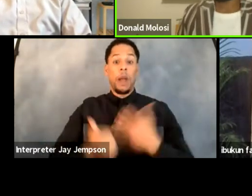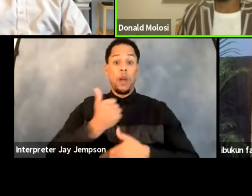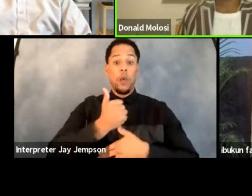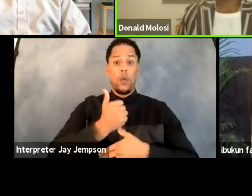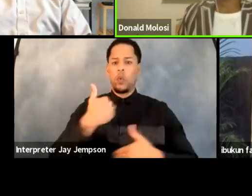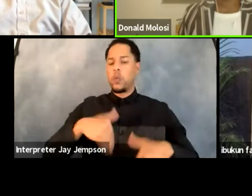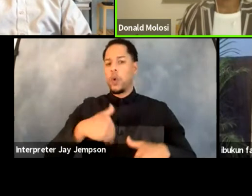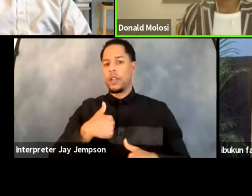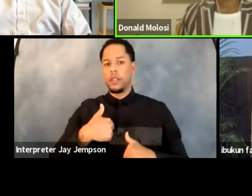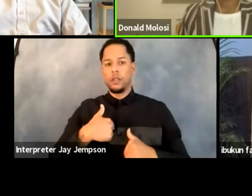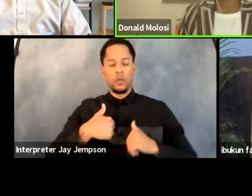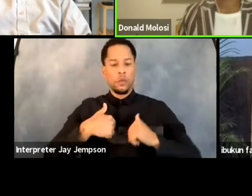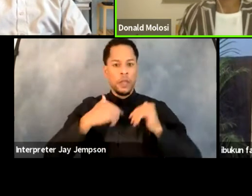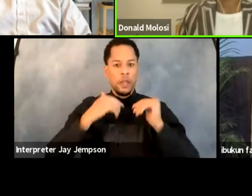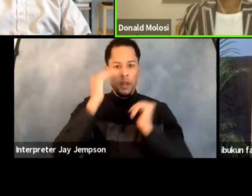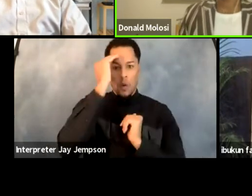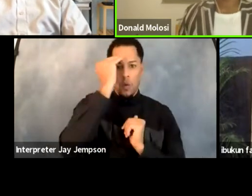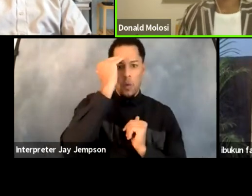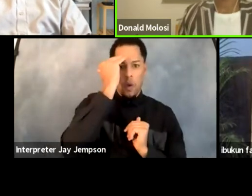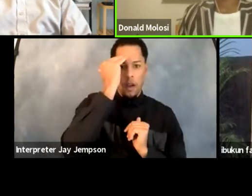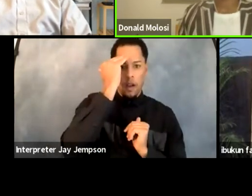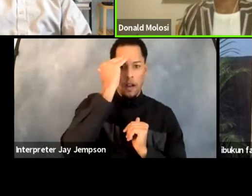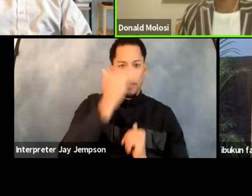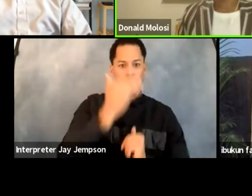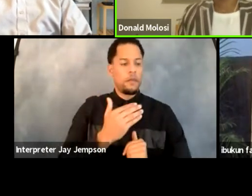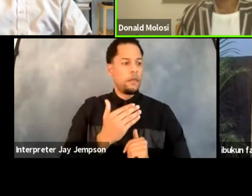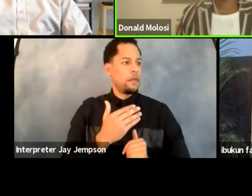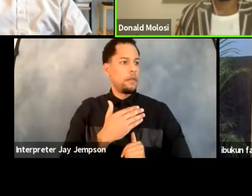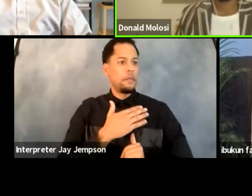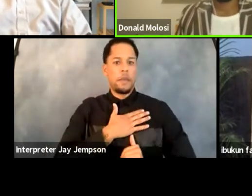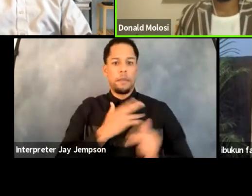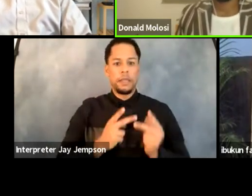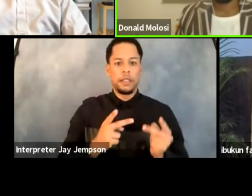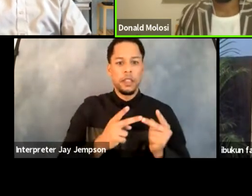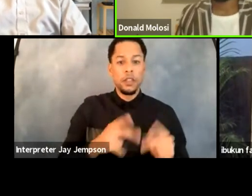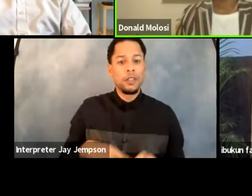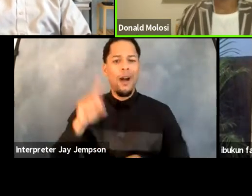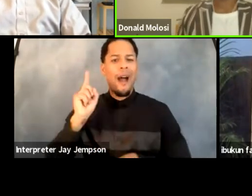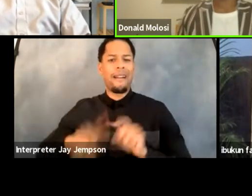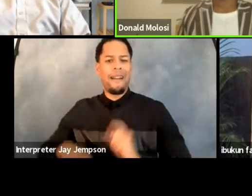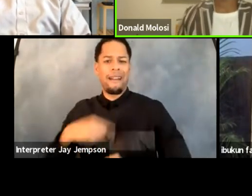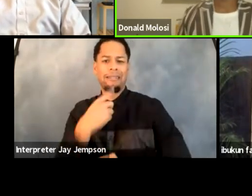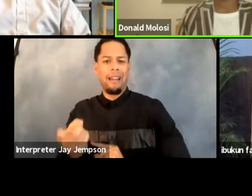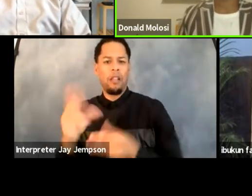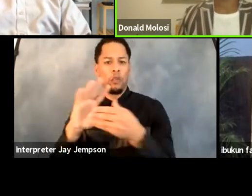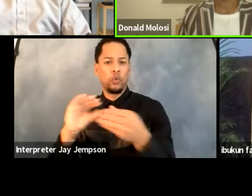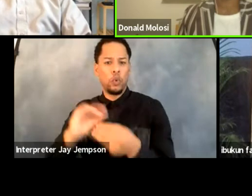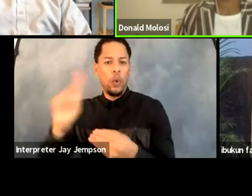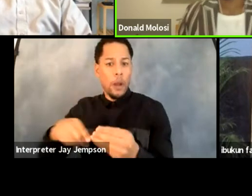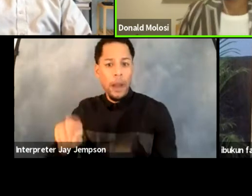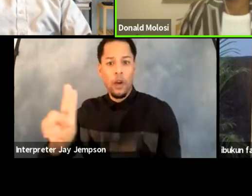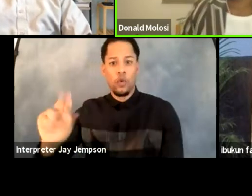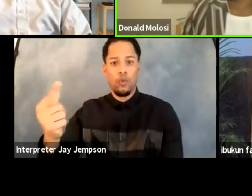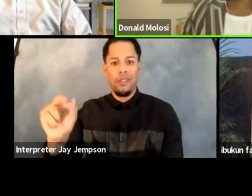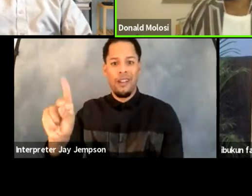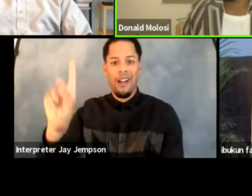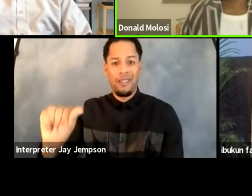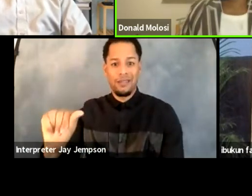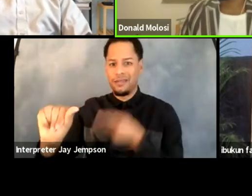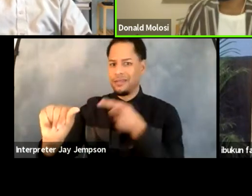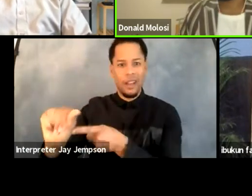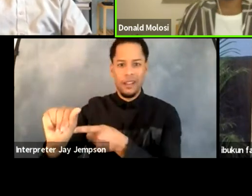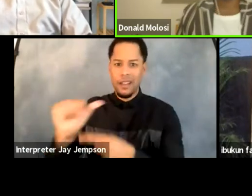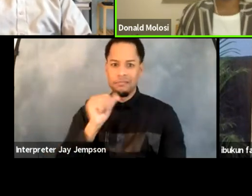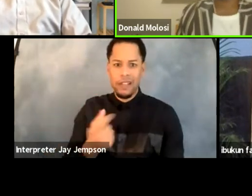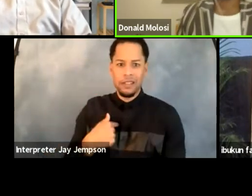positionality. I cannot tell a Ugandan story and pretend like I'm a cultural insider. I have to have the same sensitivities